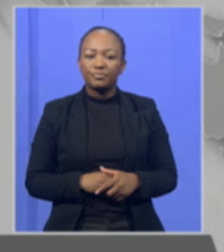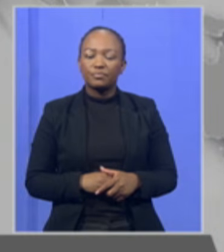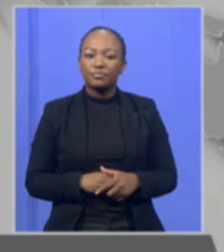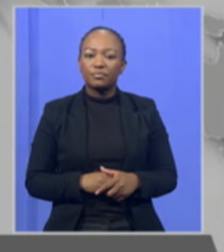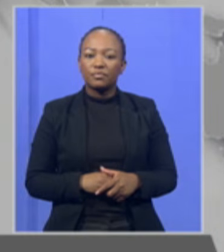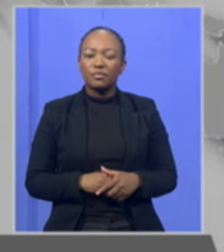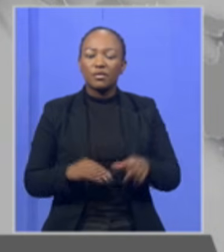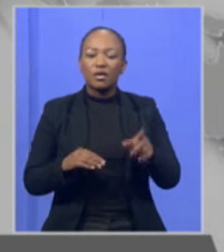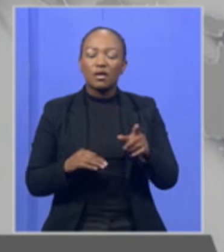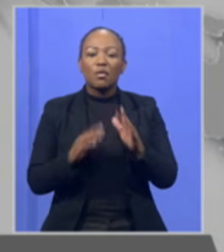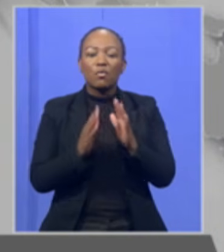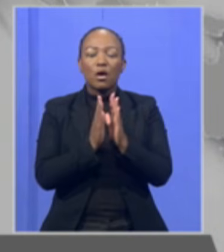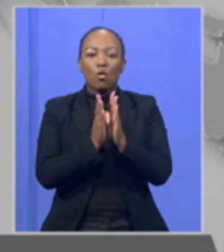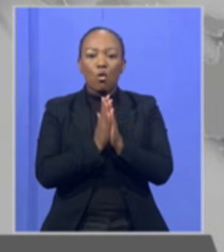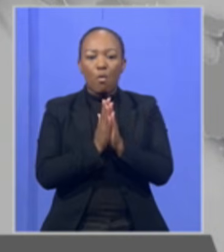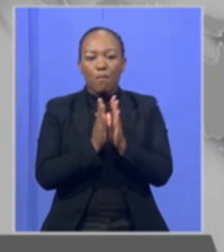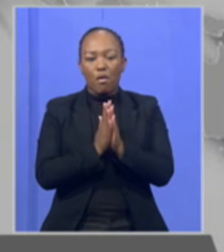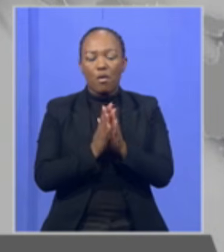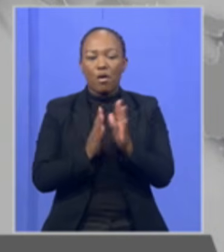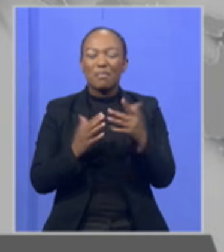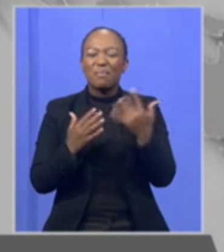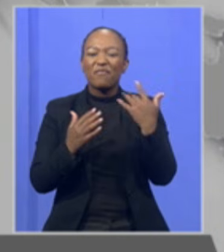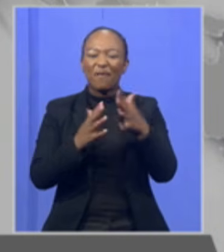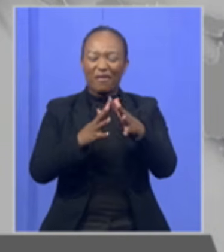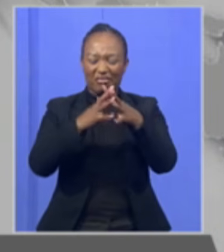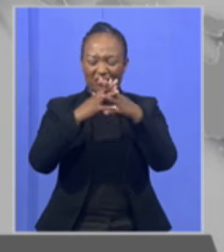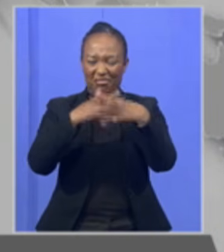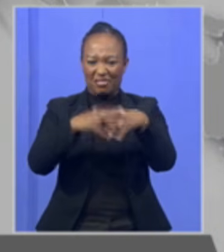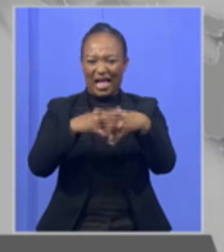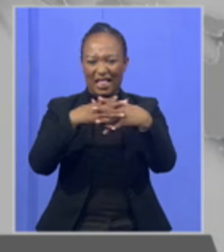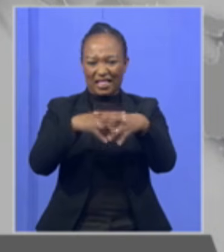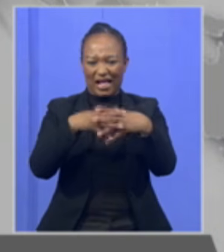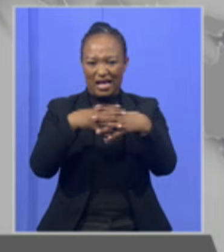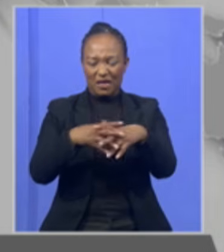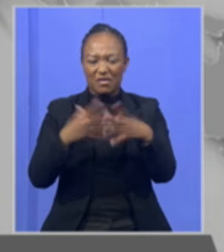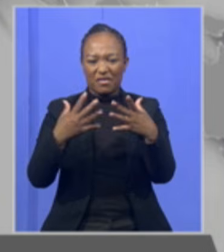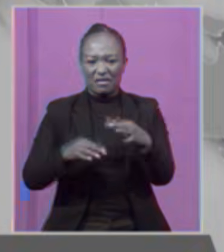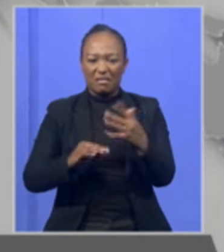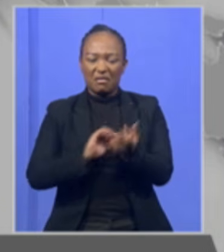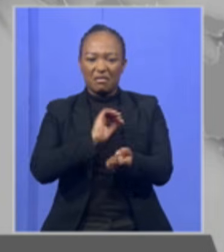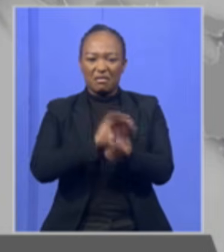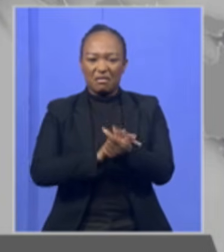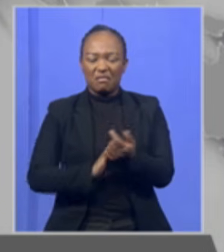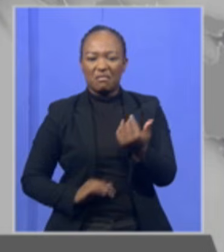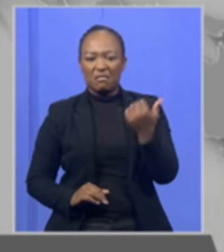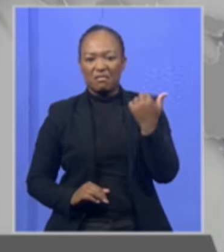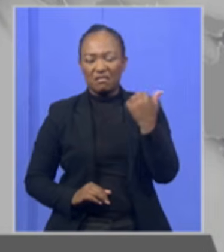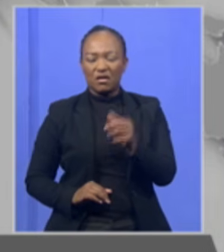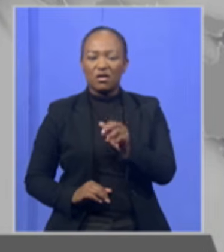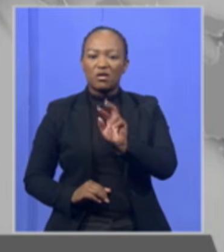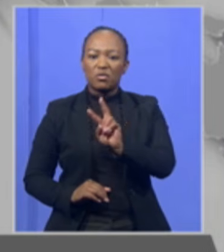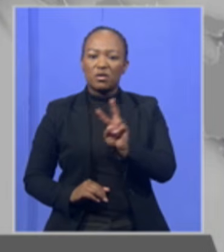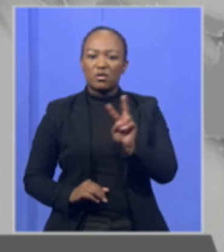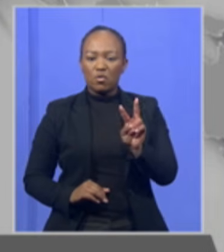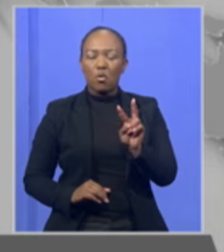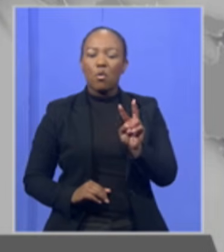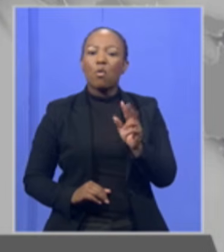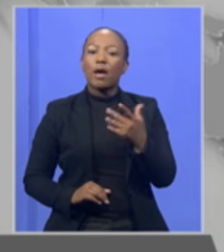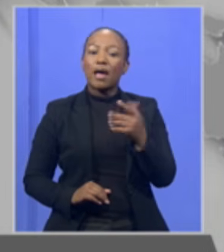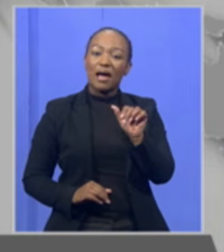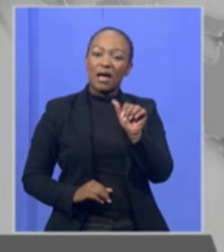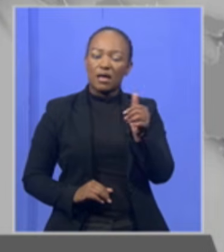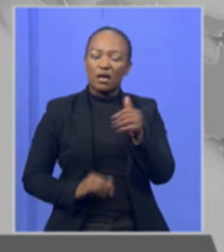sa tlhakatlhakano ya kopo eno le tse dingwe tse 12 mo nageng. Kgang eno e